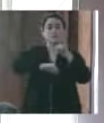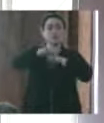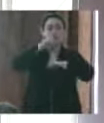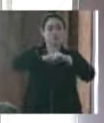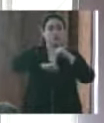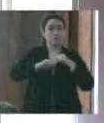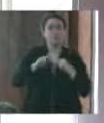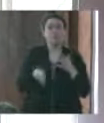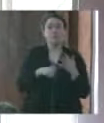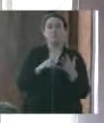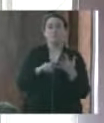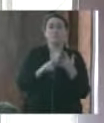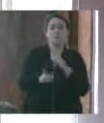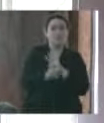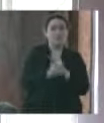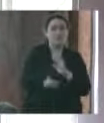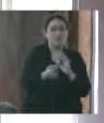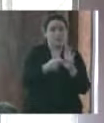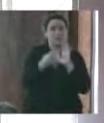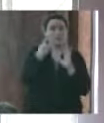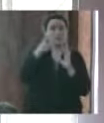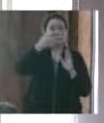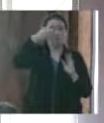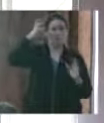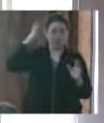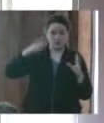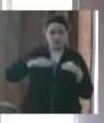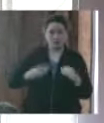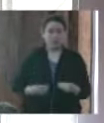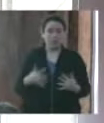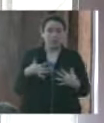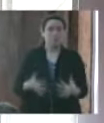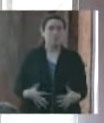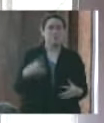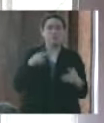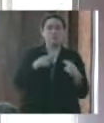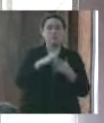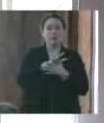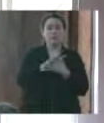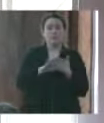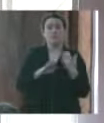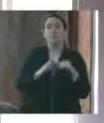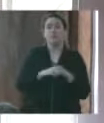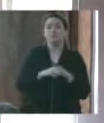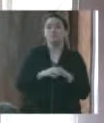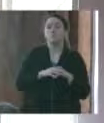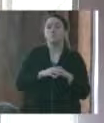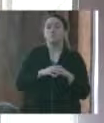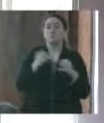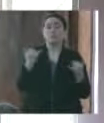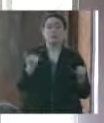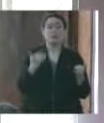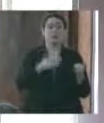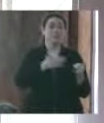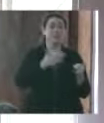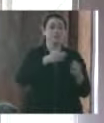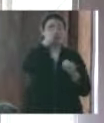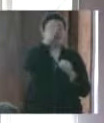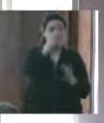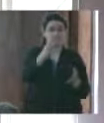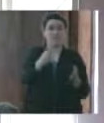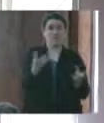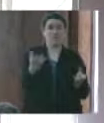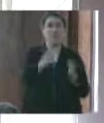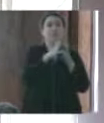poaching communities alternative economic opportunities. So I'm pleased to report that there's a new energy and sense of urgency about